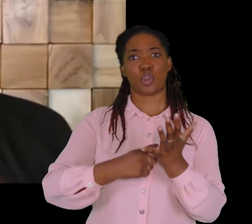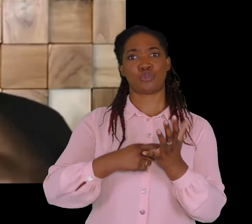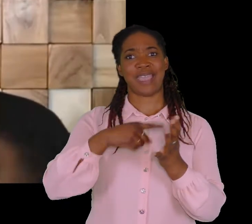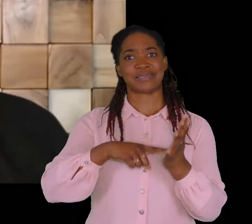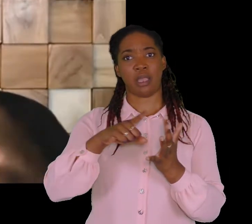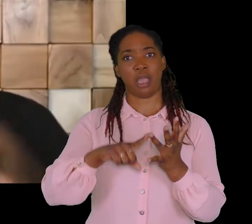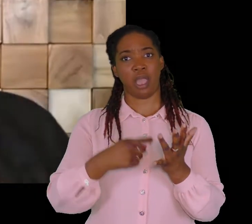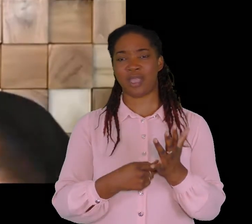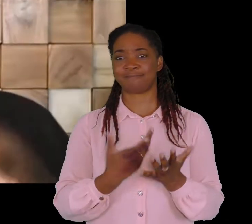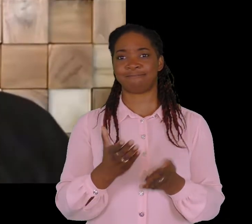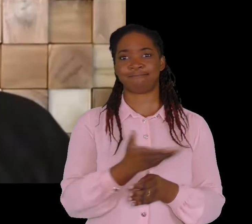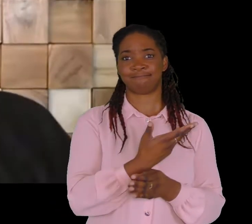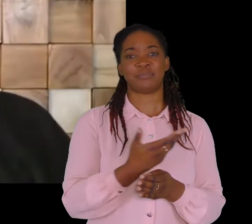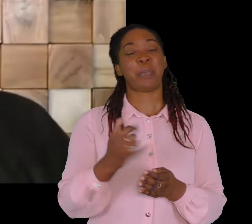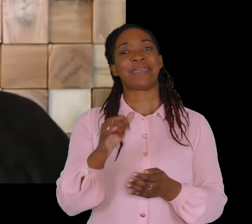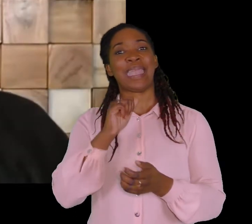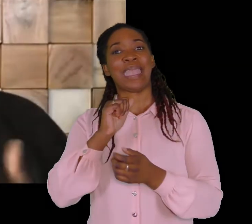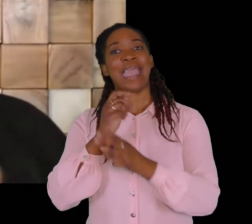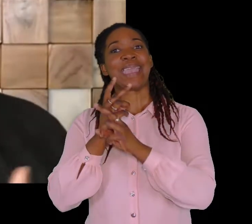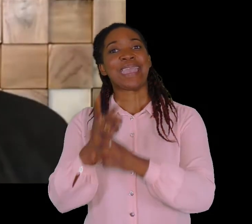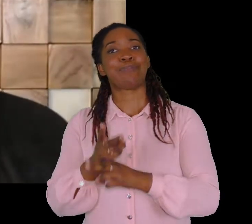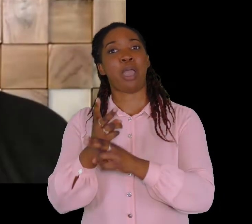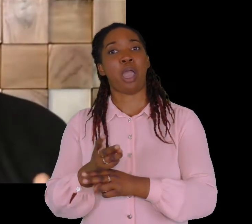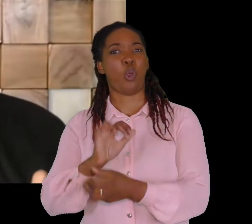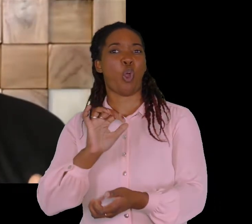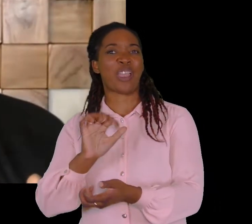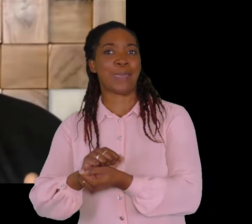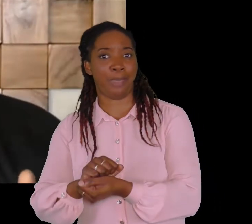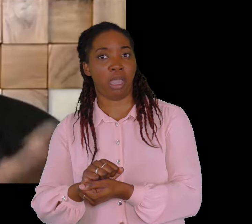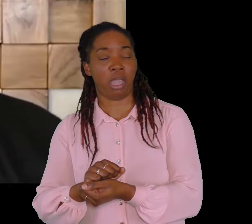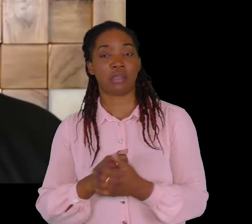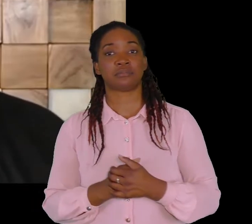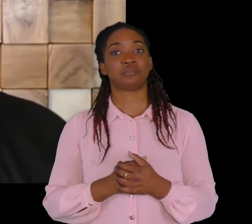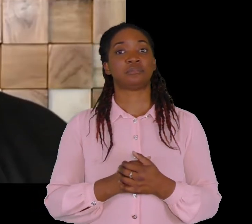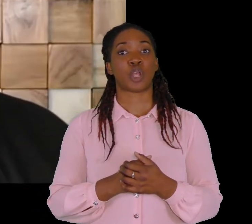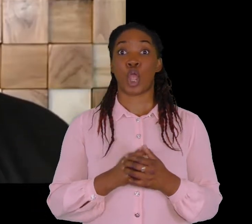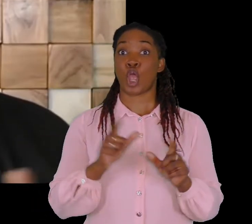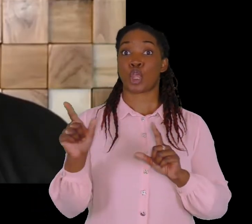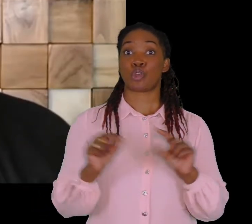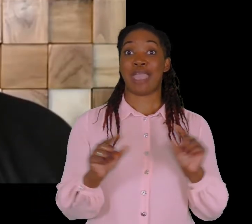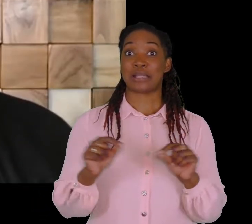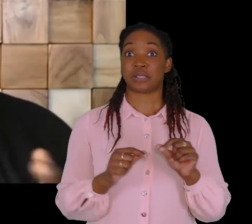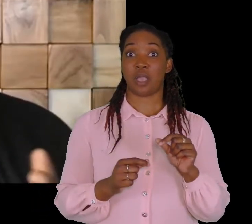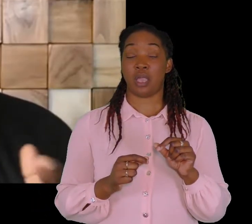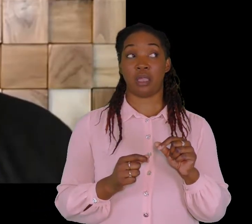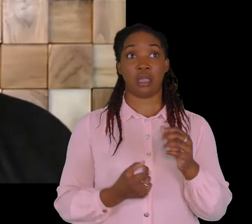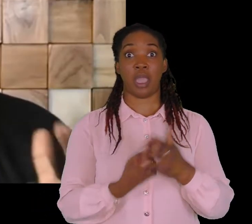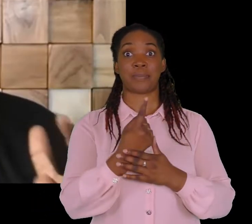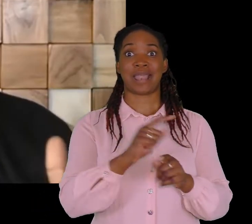But, you know, curator kind of emerged a bit later on. For example, when I worked at the Tate, even in as late as